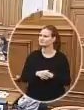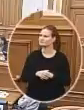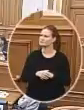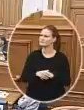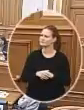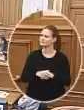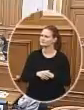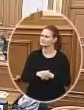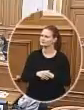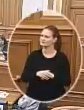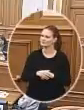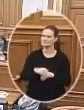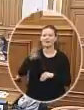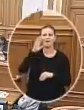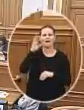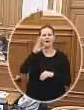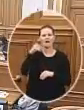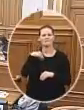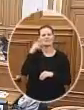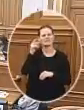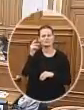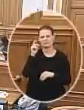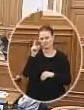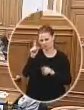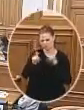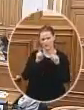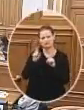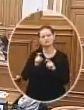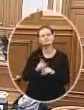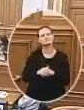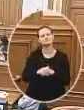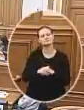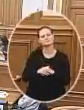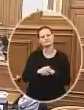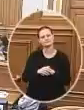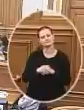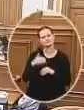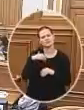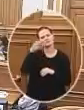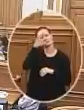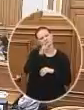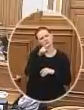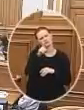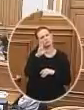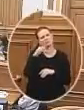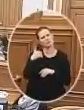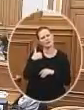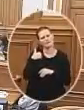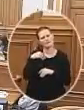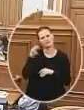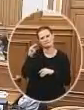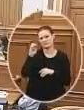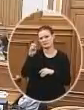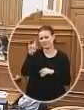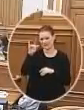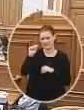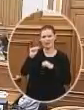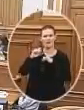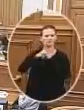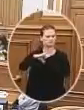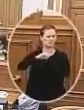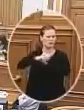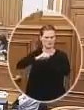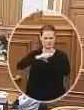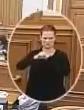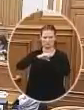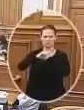Hi. I just have a question about, I assume you're going to be having a media blitz so you can put out this information for